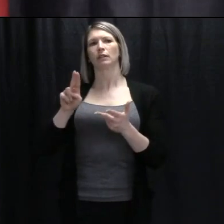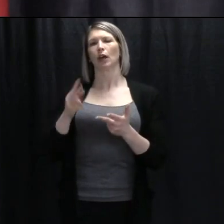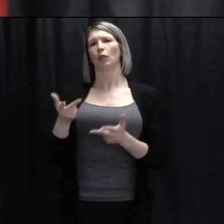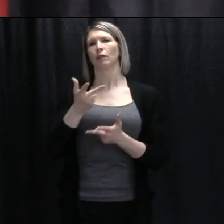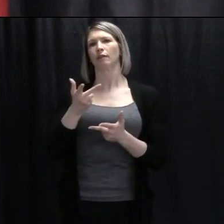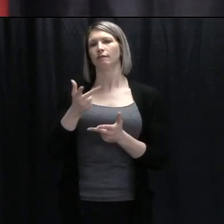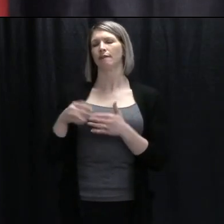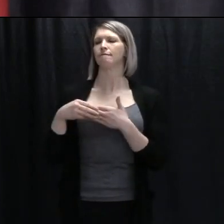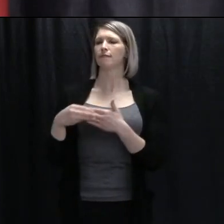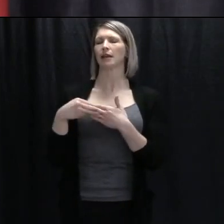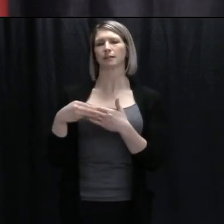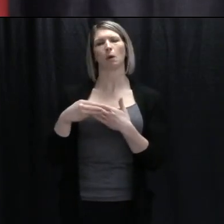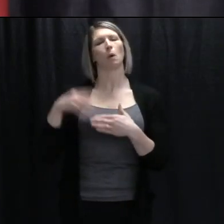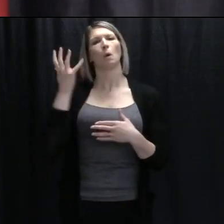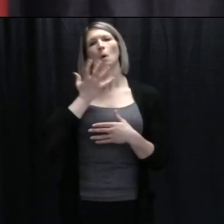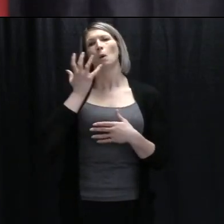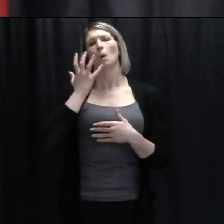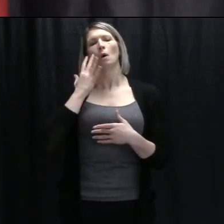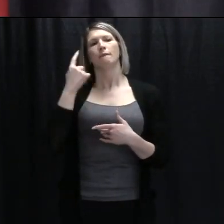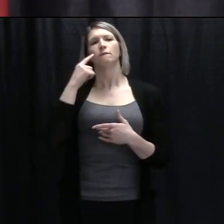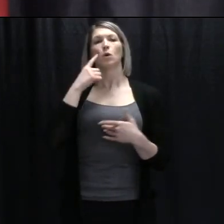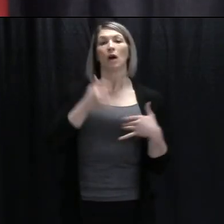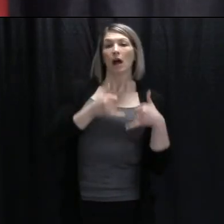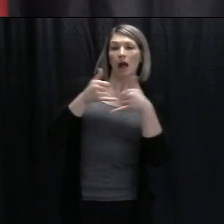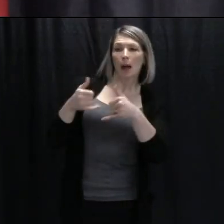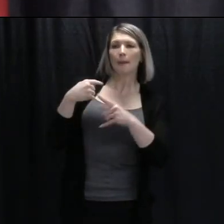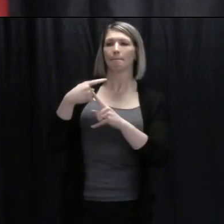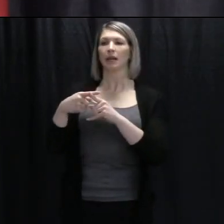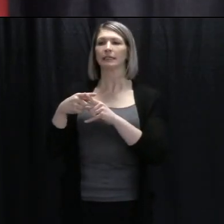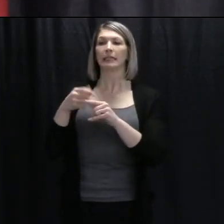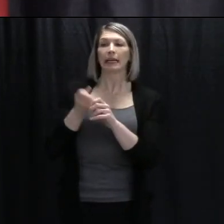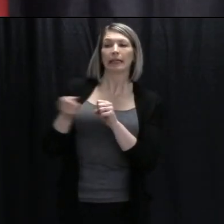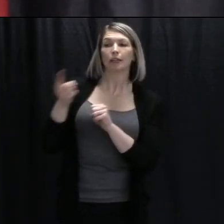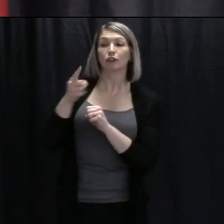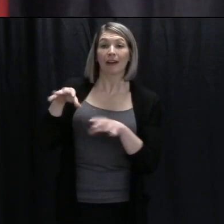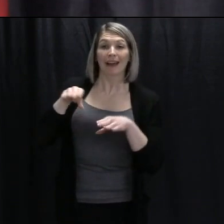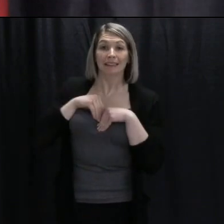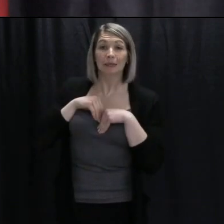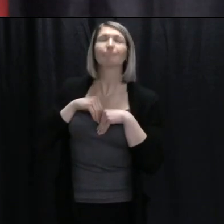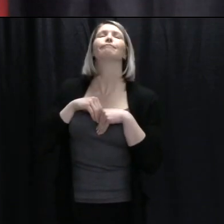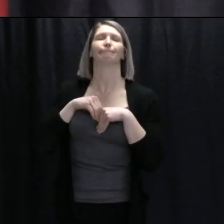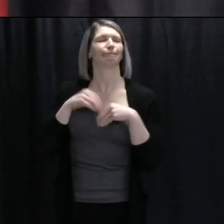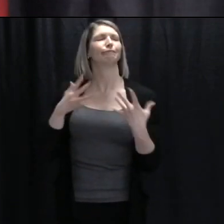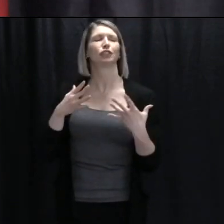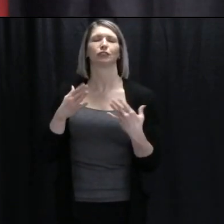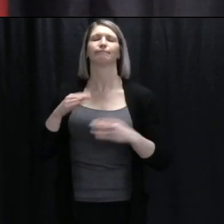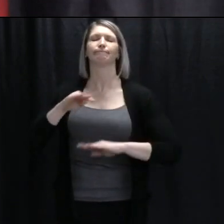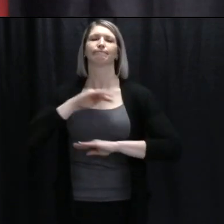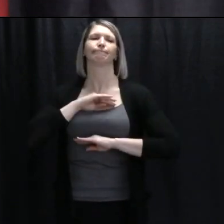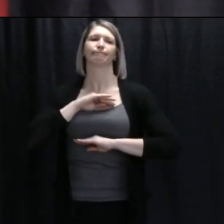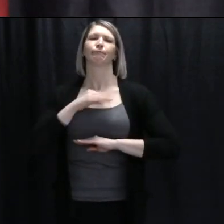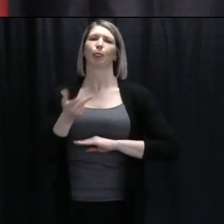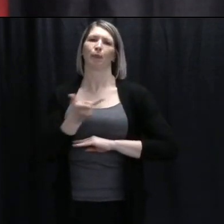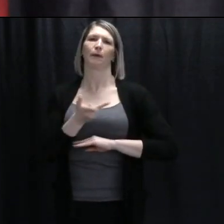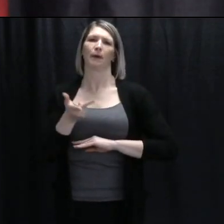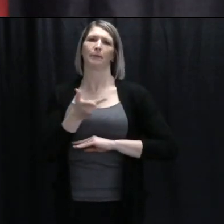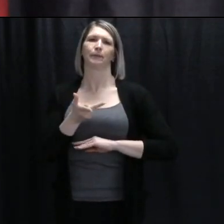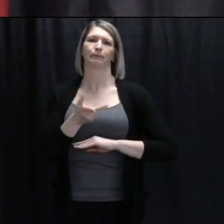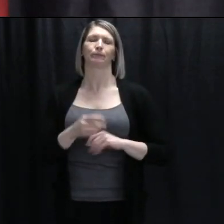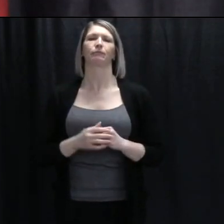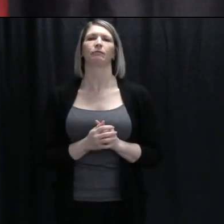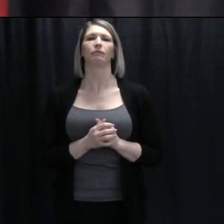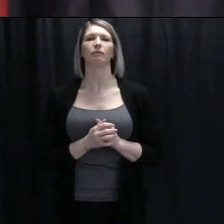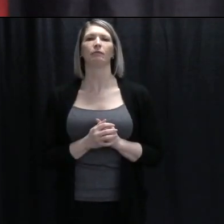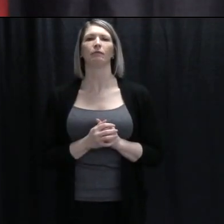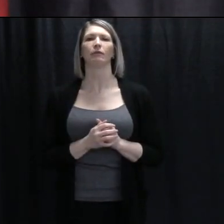disadvantaged when applying for post-secondary studies. As mentioned, the school districts will be communicating directly with their